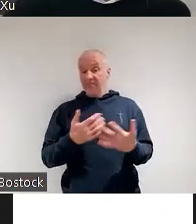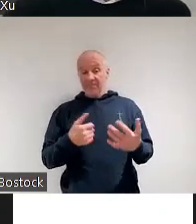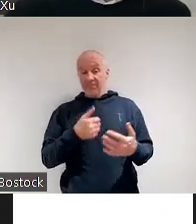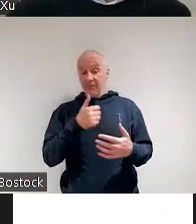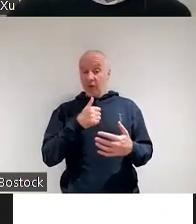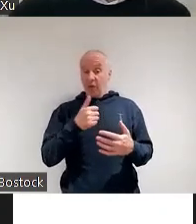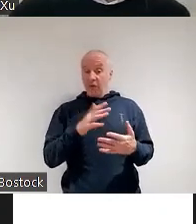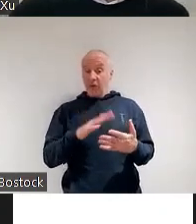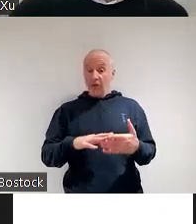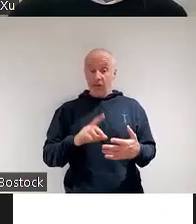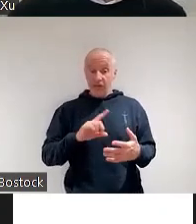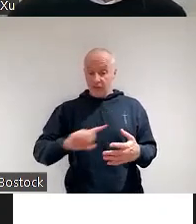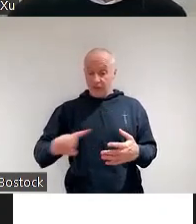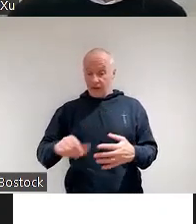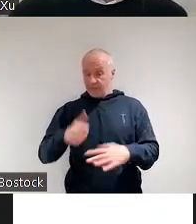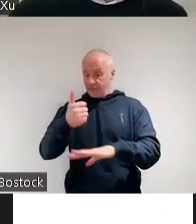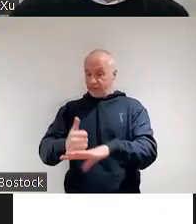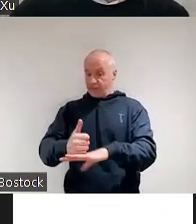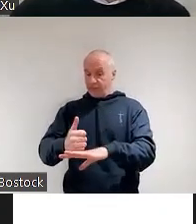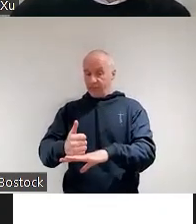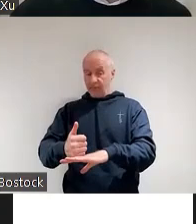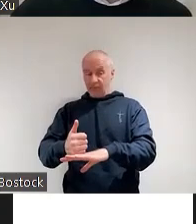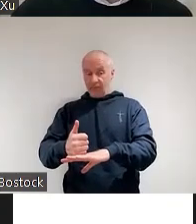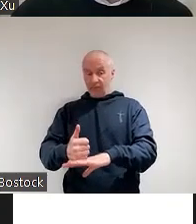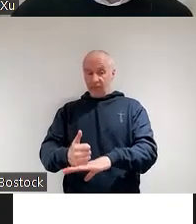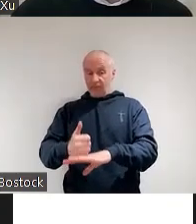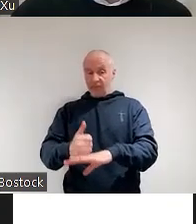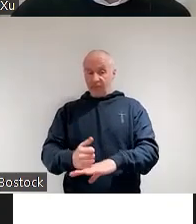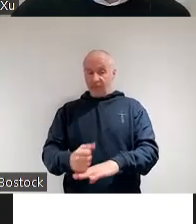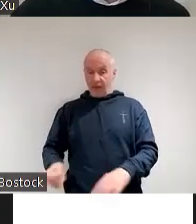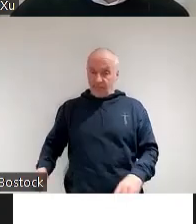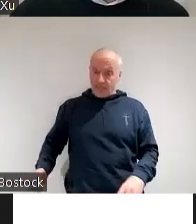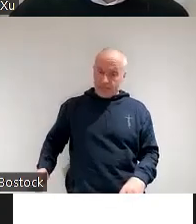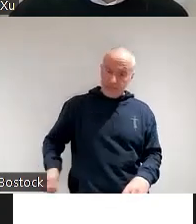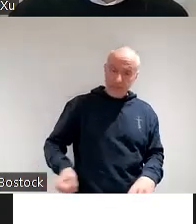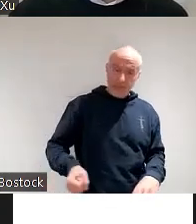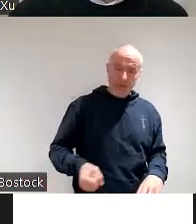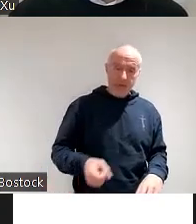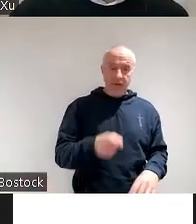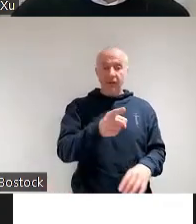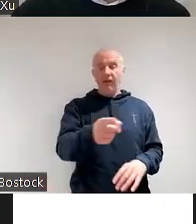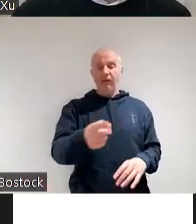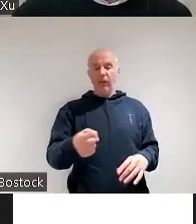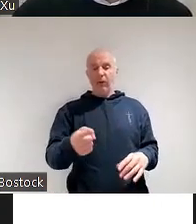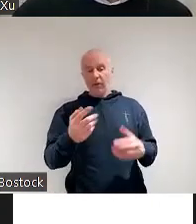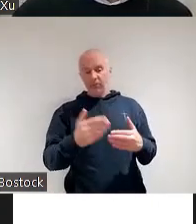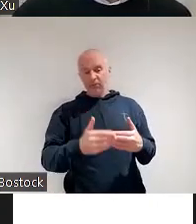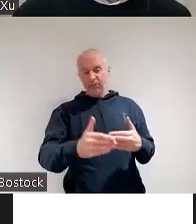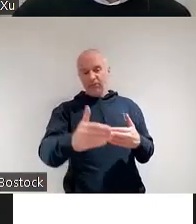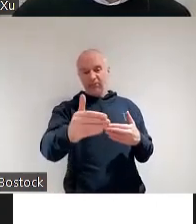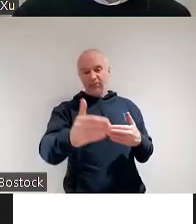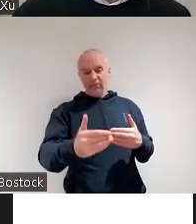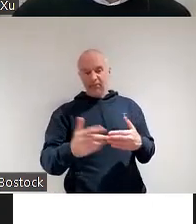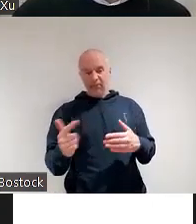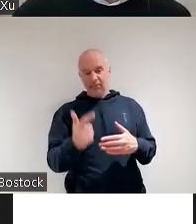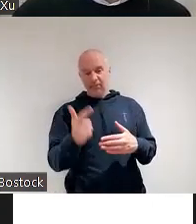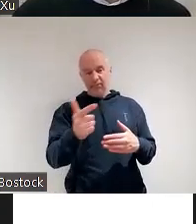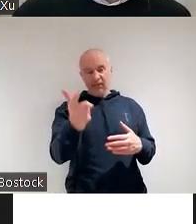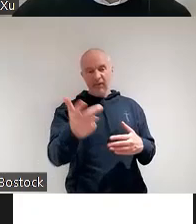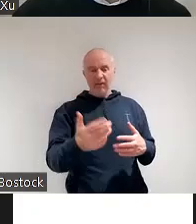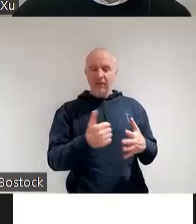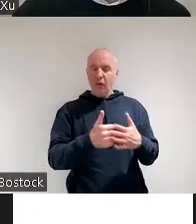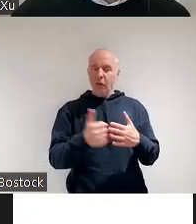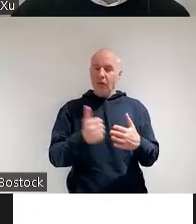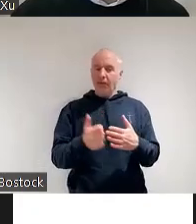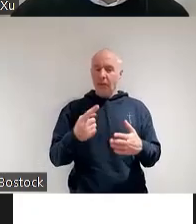ground. This normally won't be able to be used for the long-term purpose. It's normally for all those conditions where